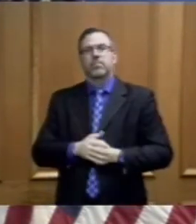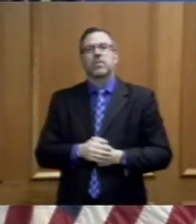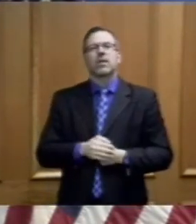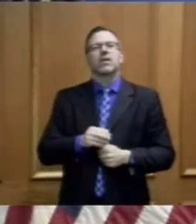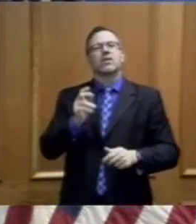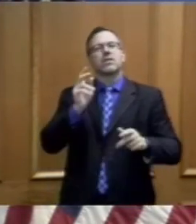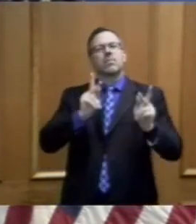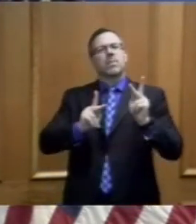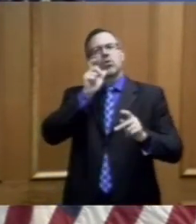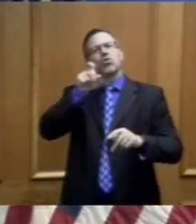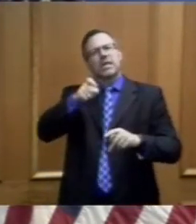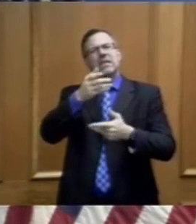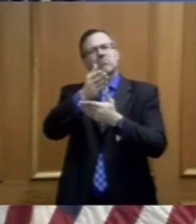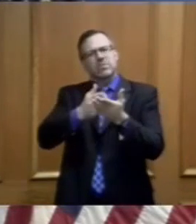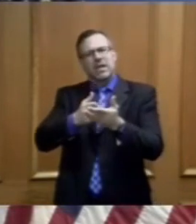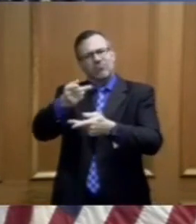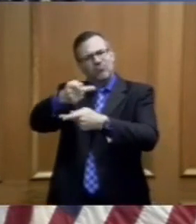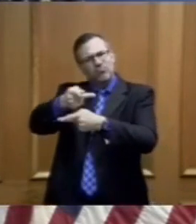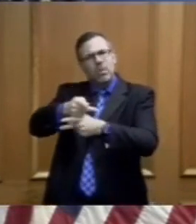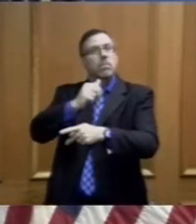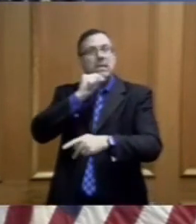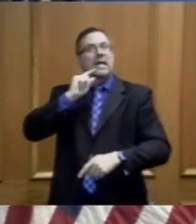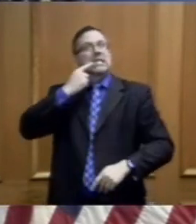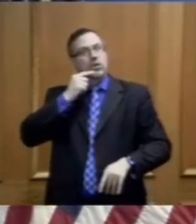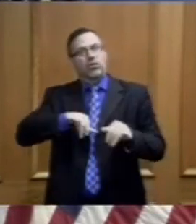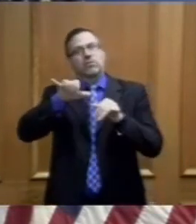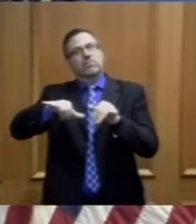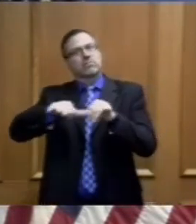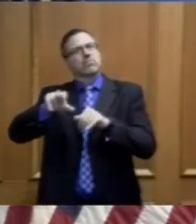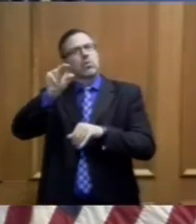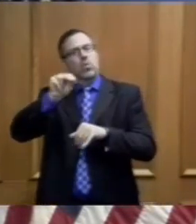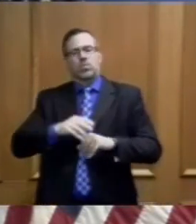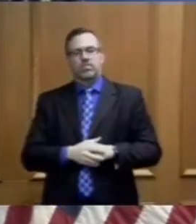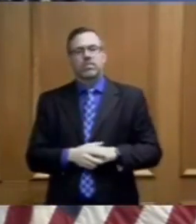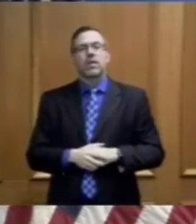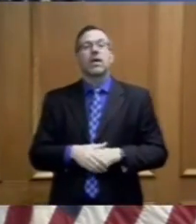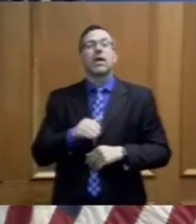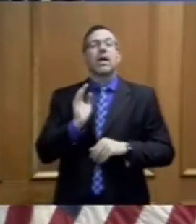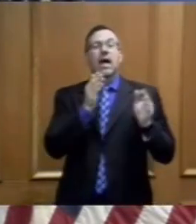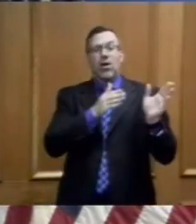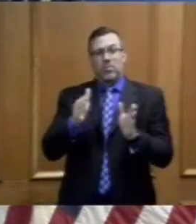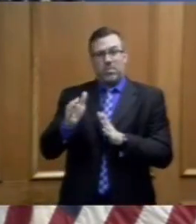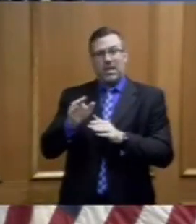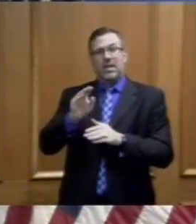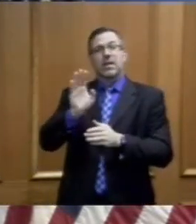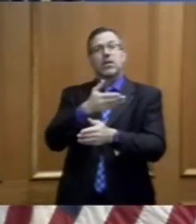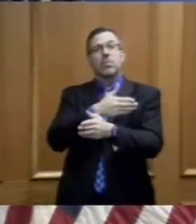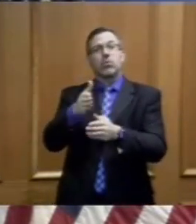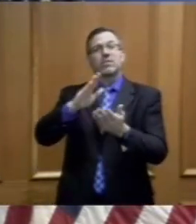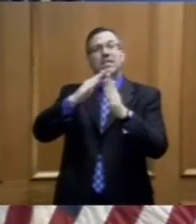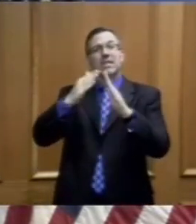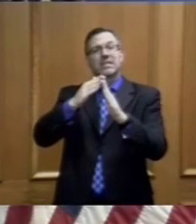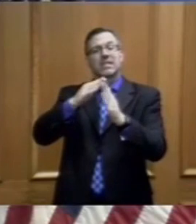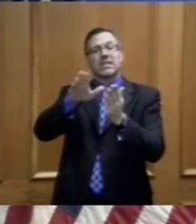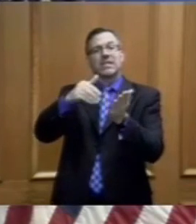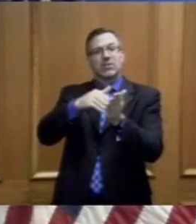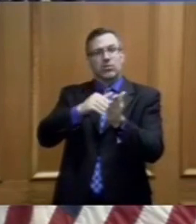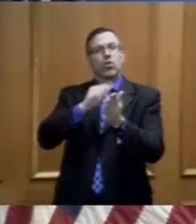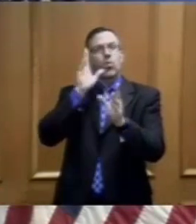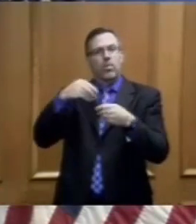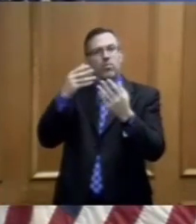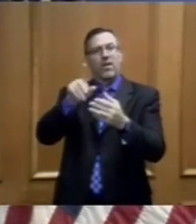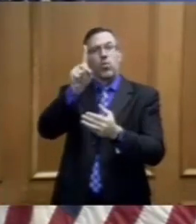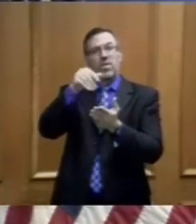require critical care. The current plan for the Music City Center is to provide more than 1,600 patient care